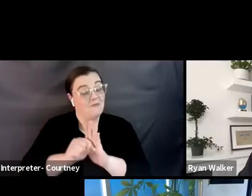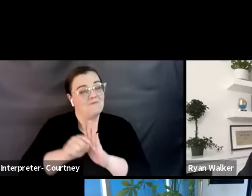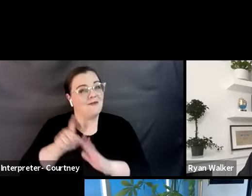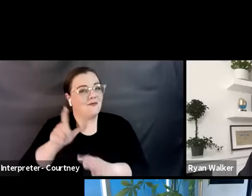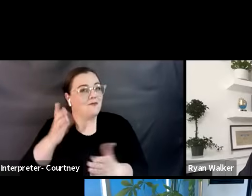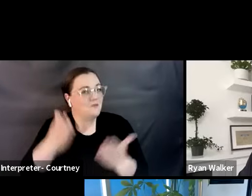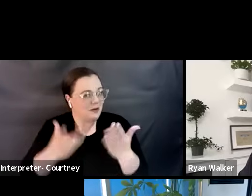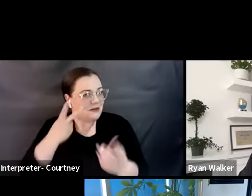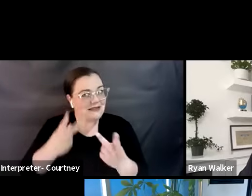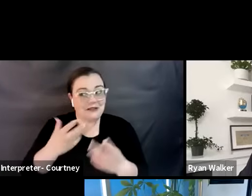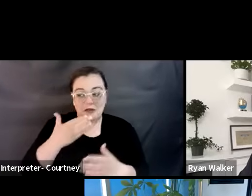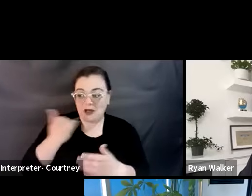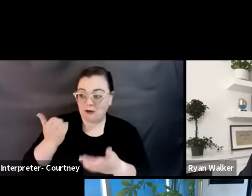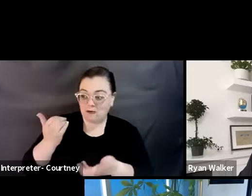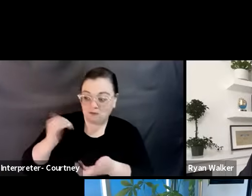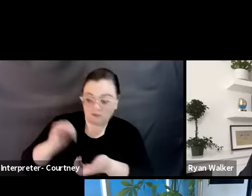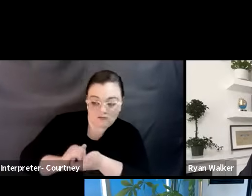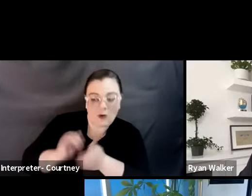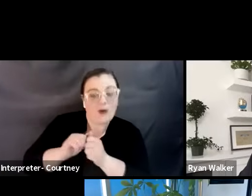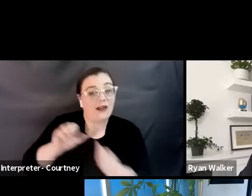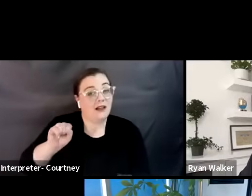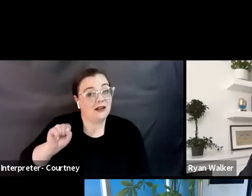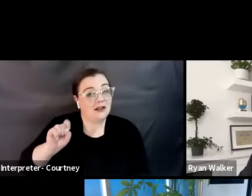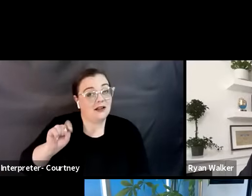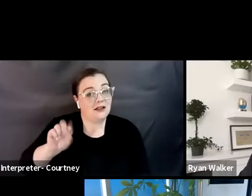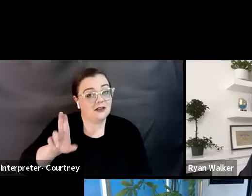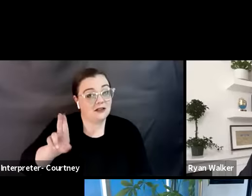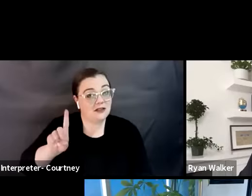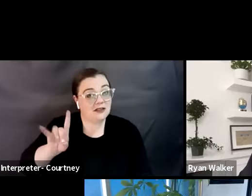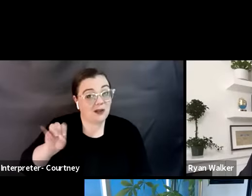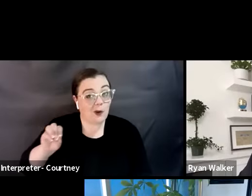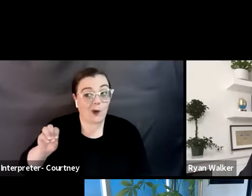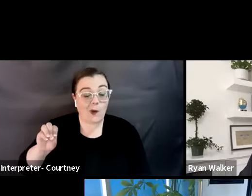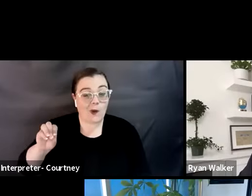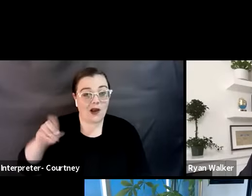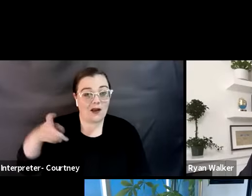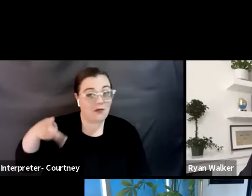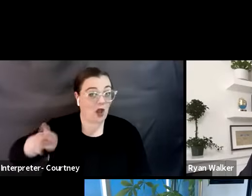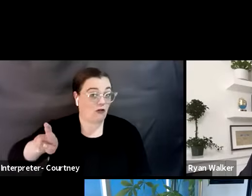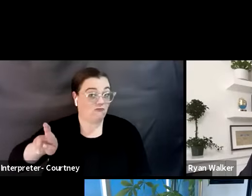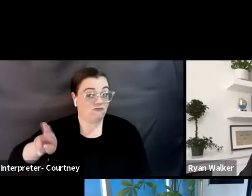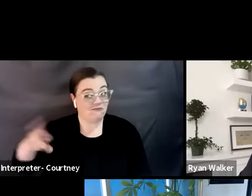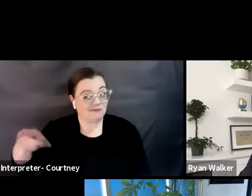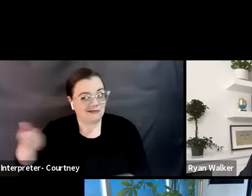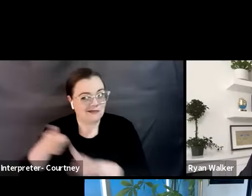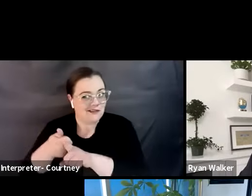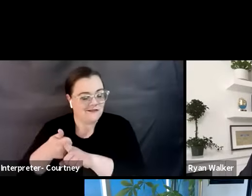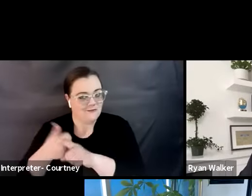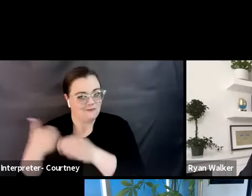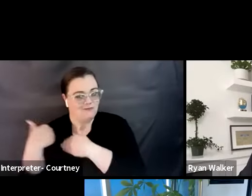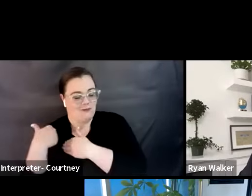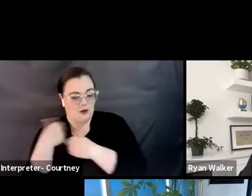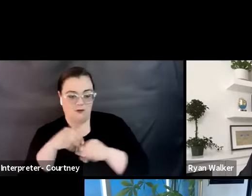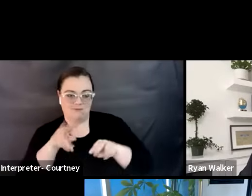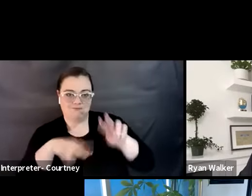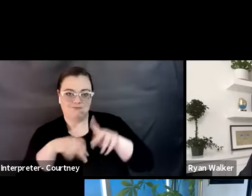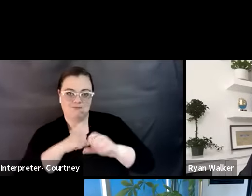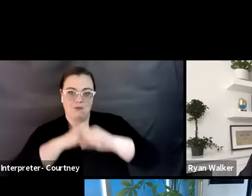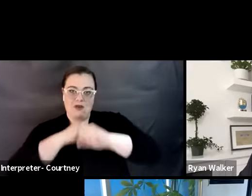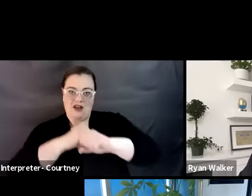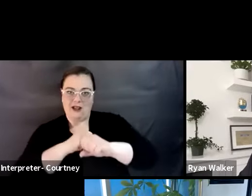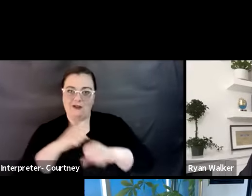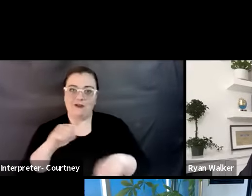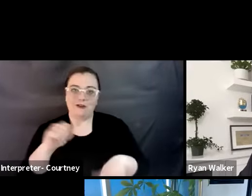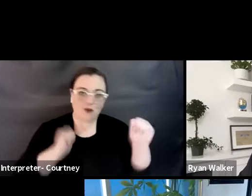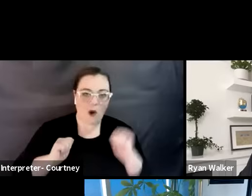network publicist that is, looking out for the show, looking out for the cast. And then when you do kind of get to that